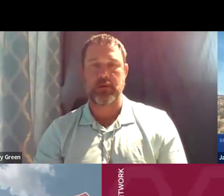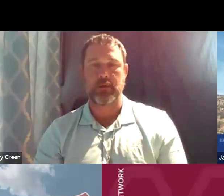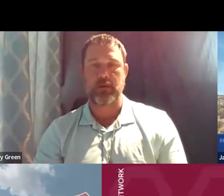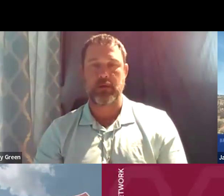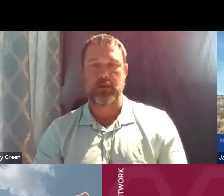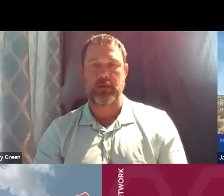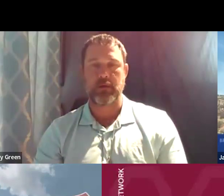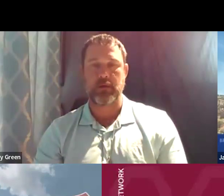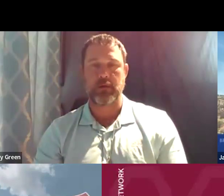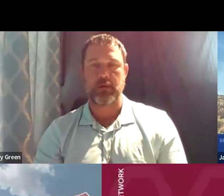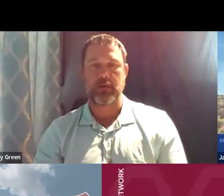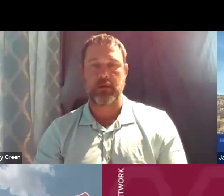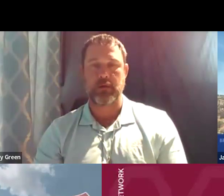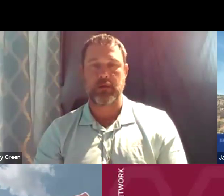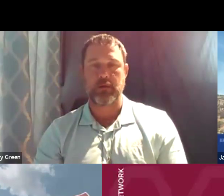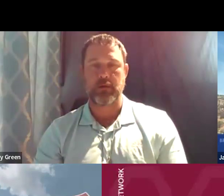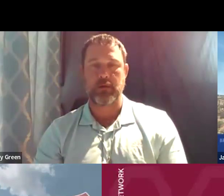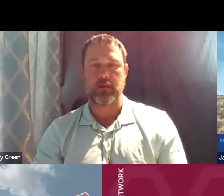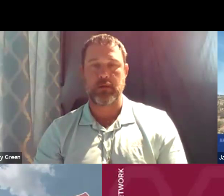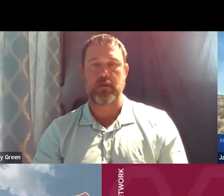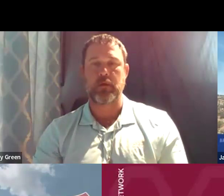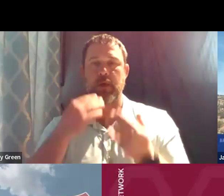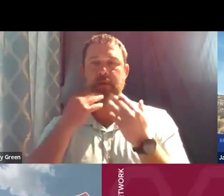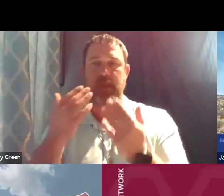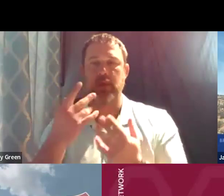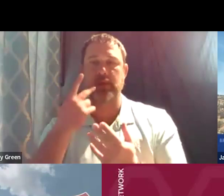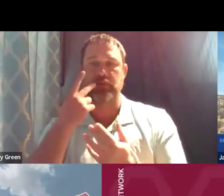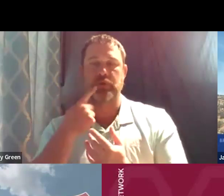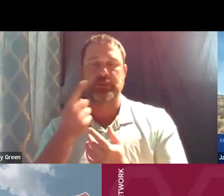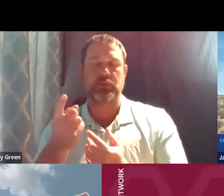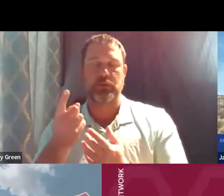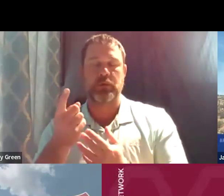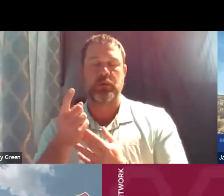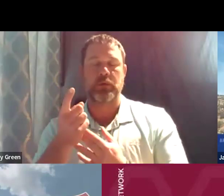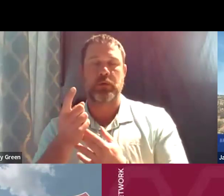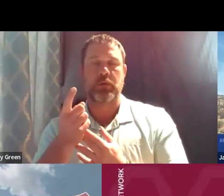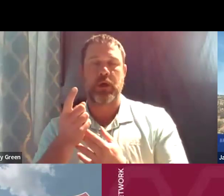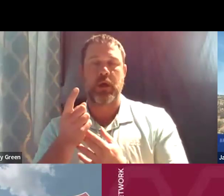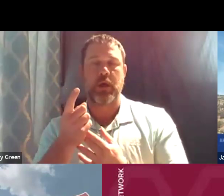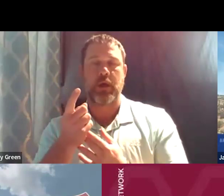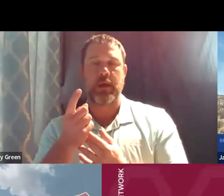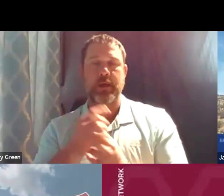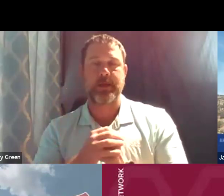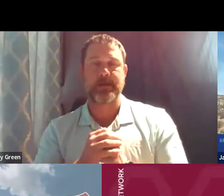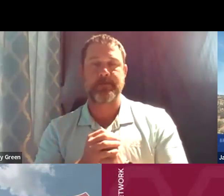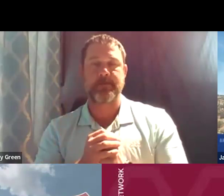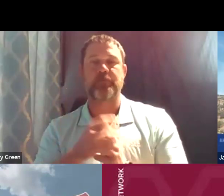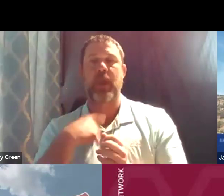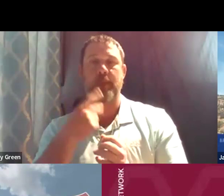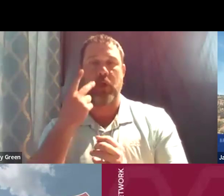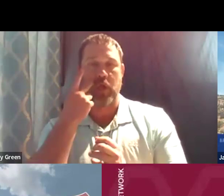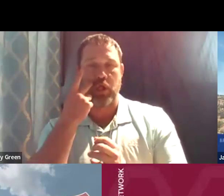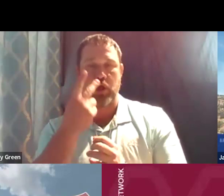Thank you for that, Dr. Rawls. Good to see you. And so I am looking